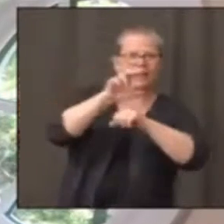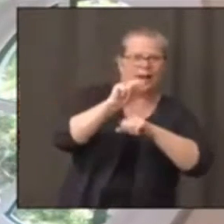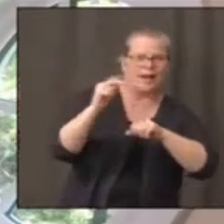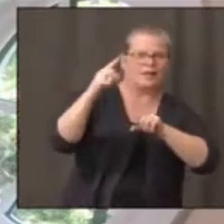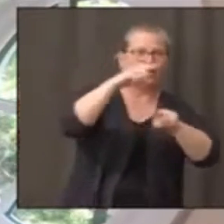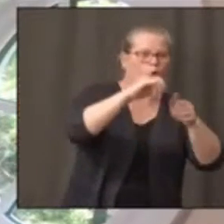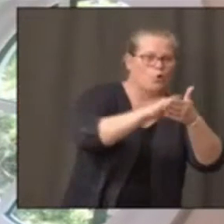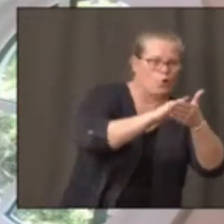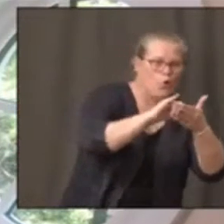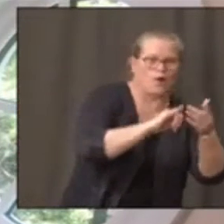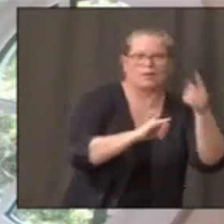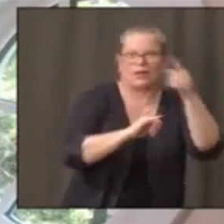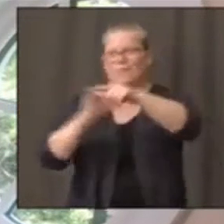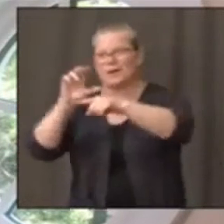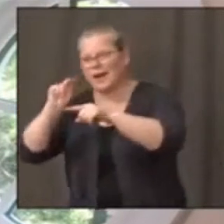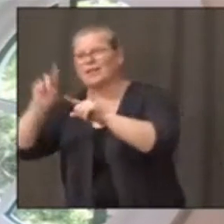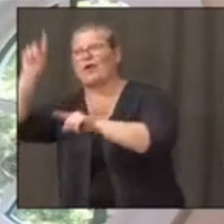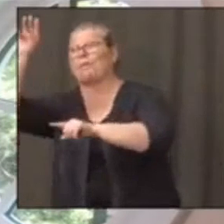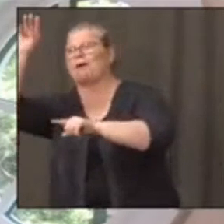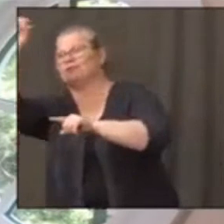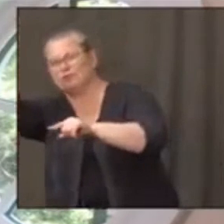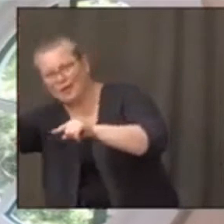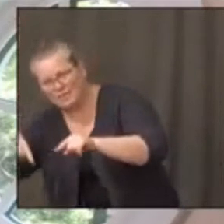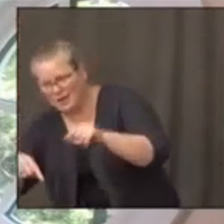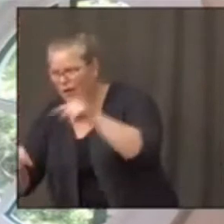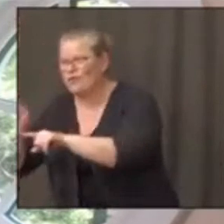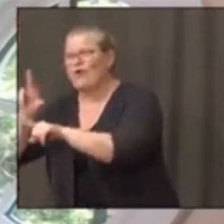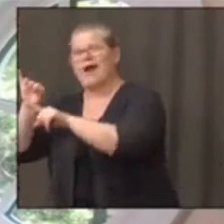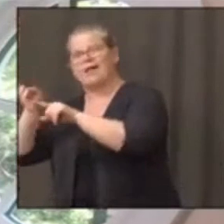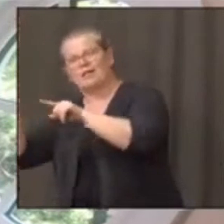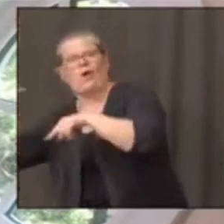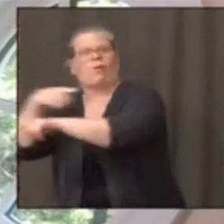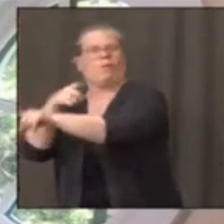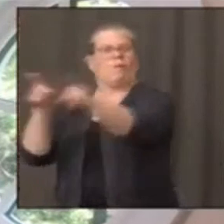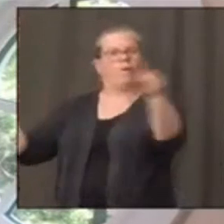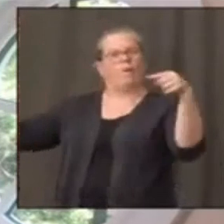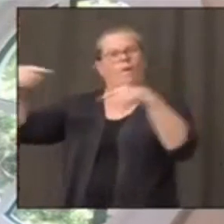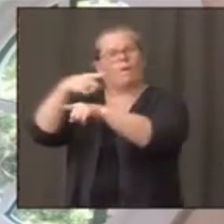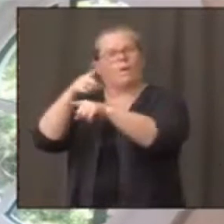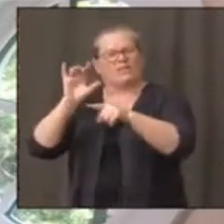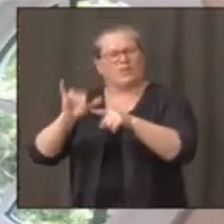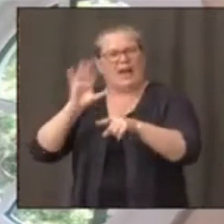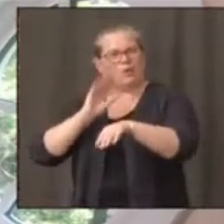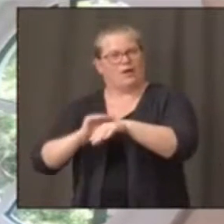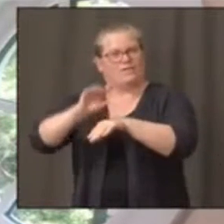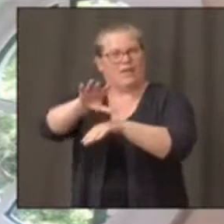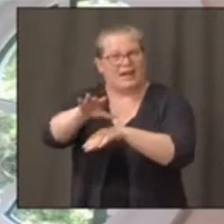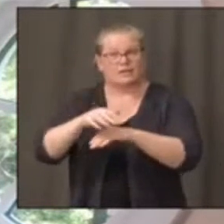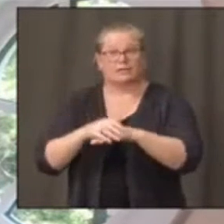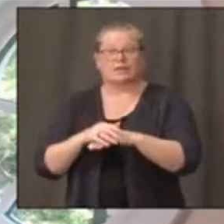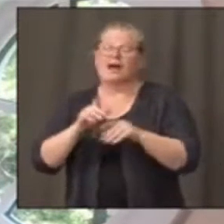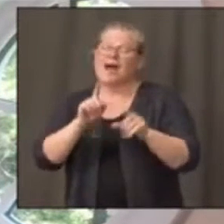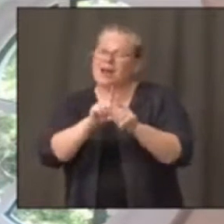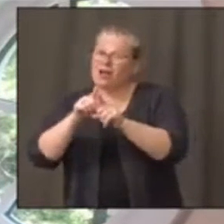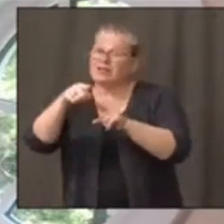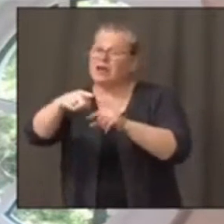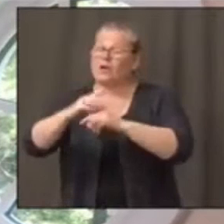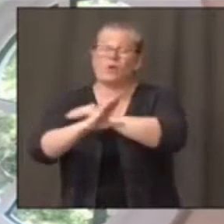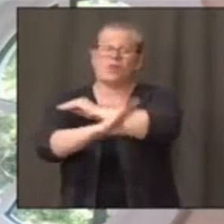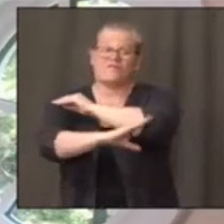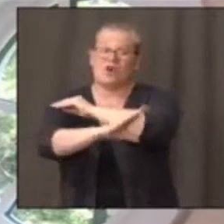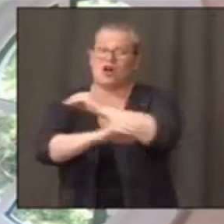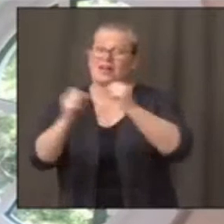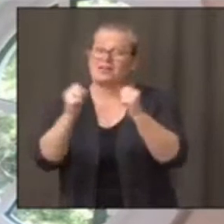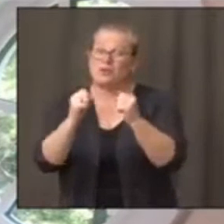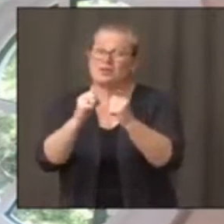and understand that this may become a confluent epidemic at some point this fall, winter, as we collide with flu season. When you have a situation where everyone